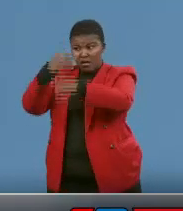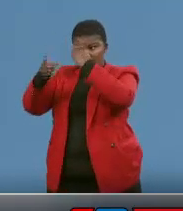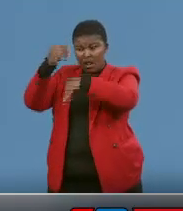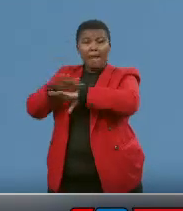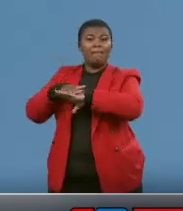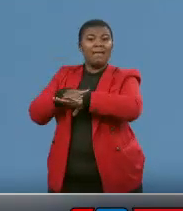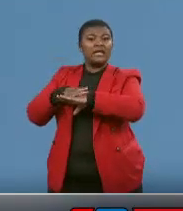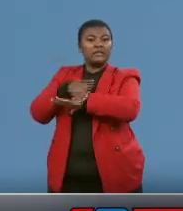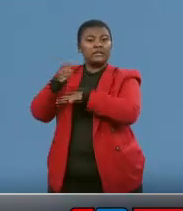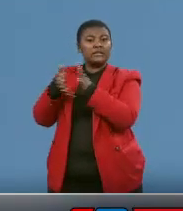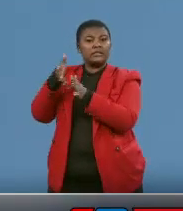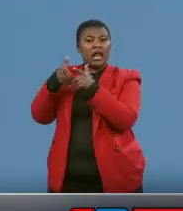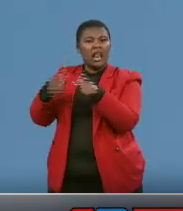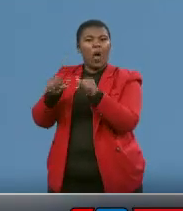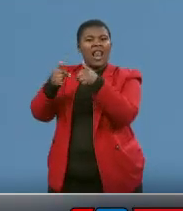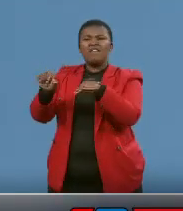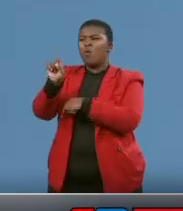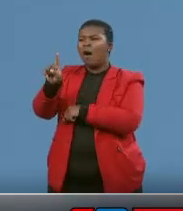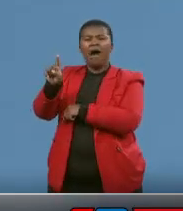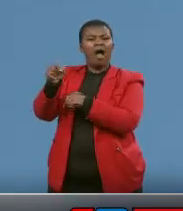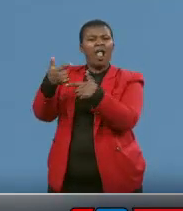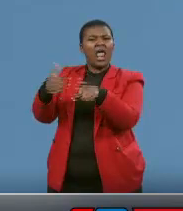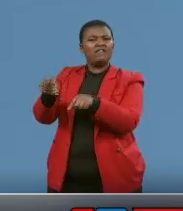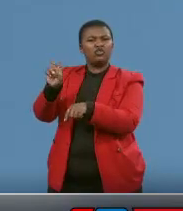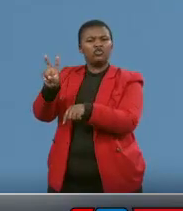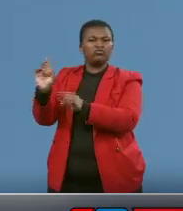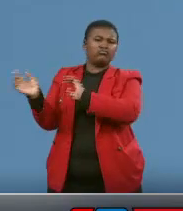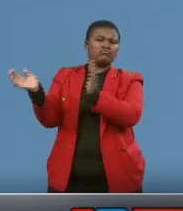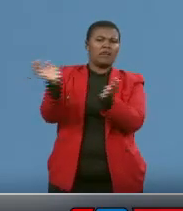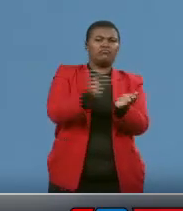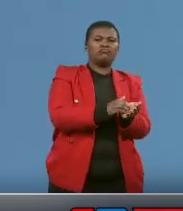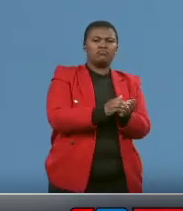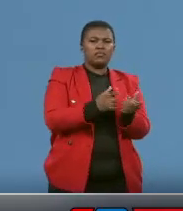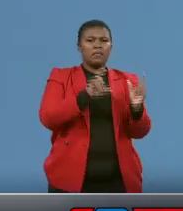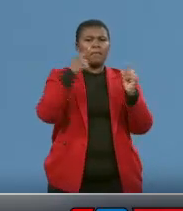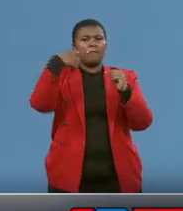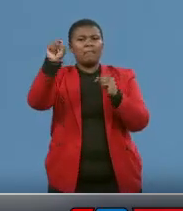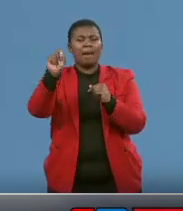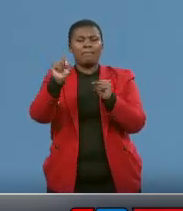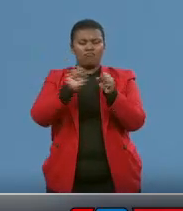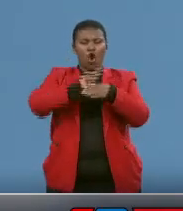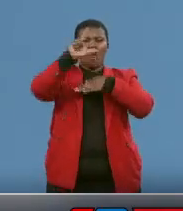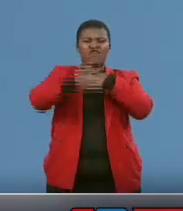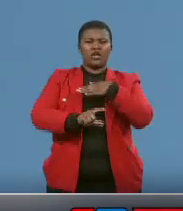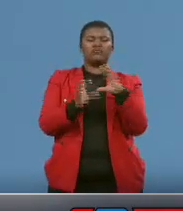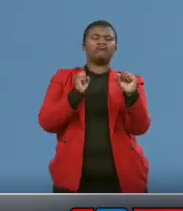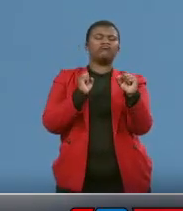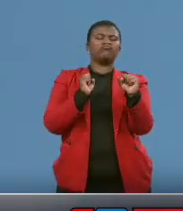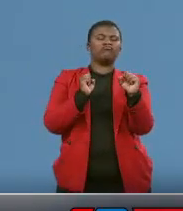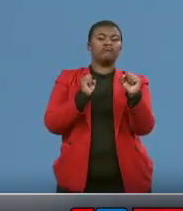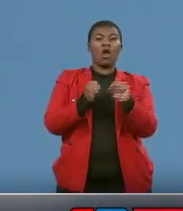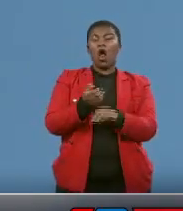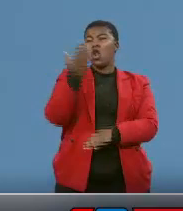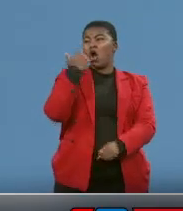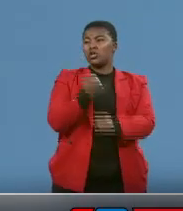basic skills of level 1, level 2, and then we see them on our tallies. We see them in conferences interpreting. Just